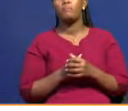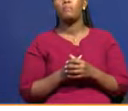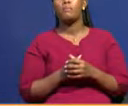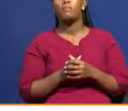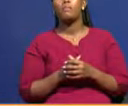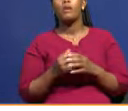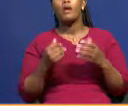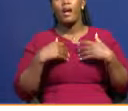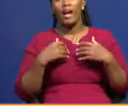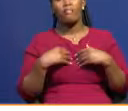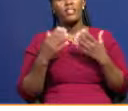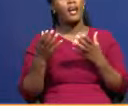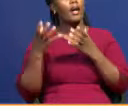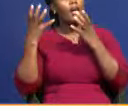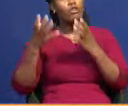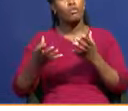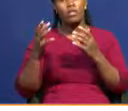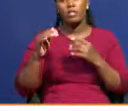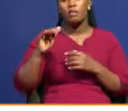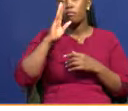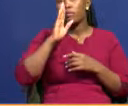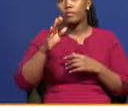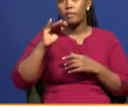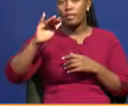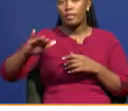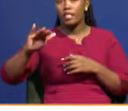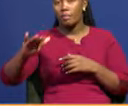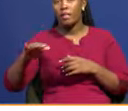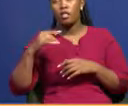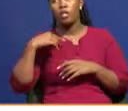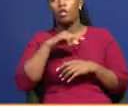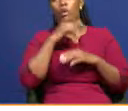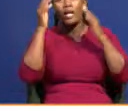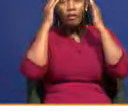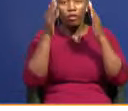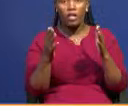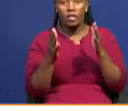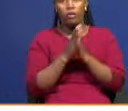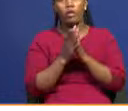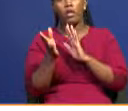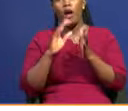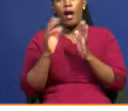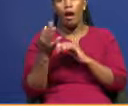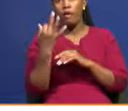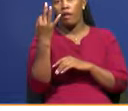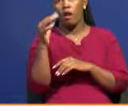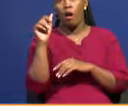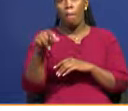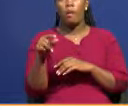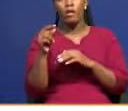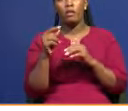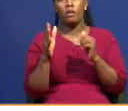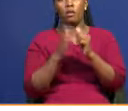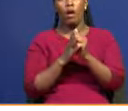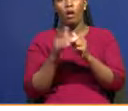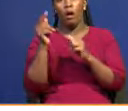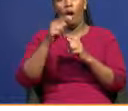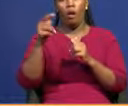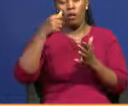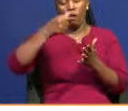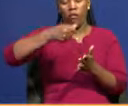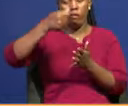with a huge deficit still, we are looking at revenues of about 3.3 trillion against 3.9 trillion budget.